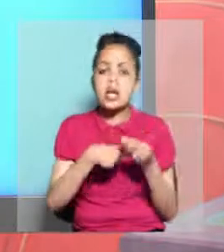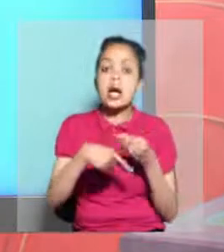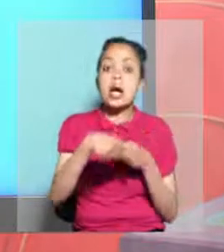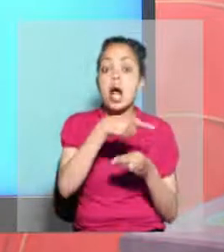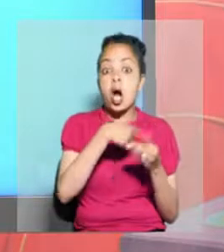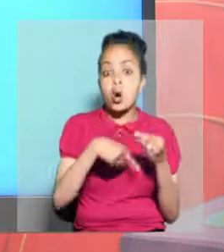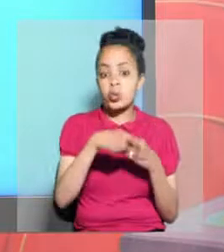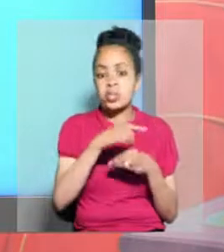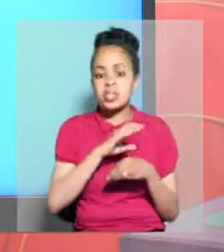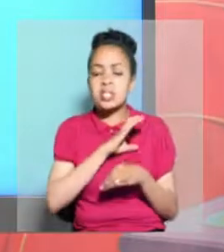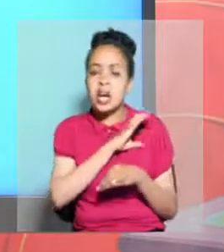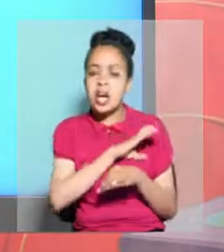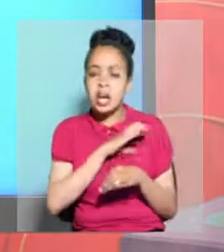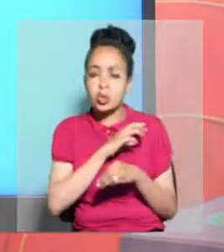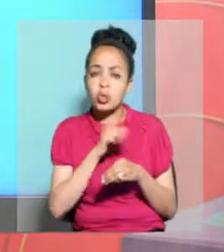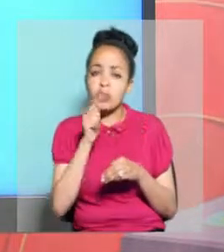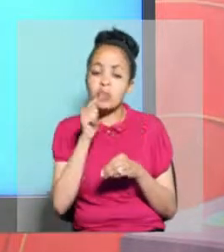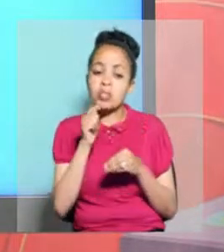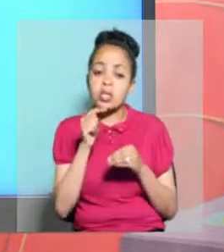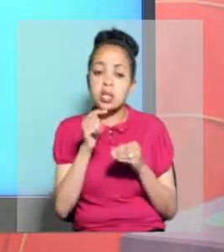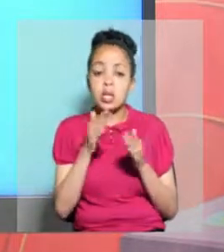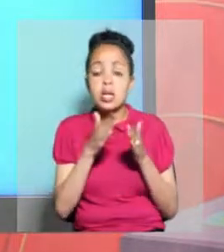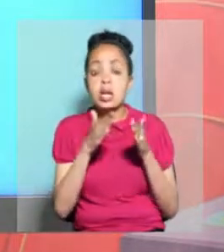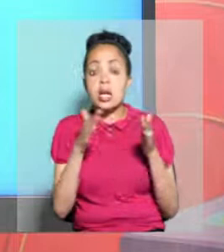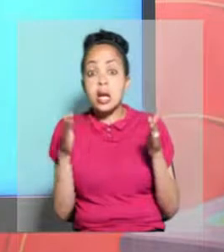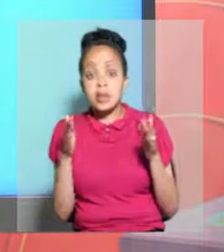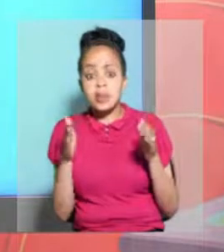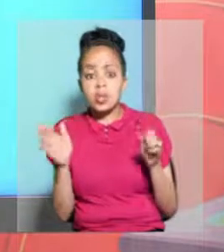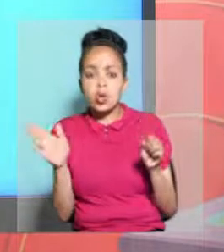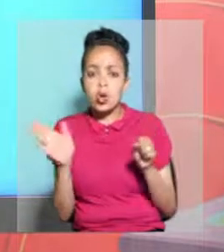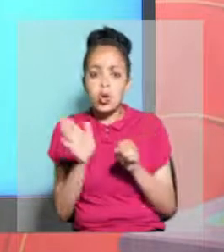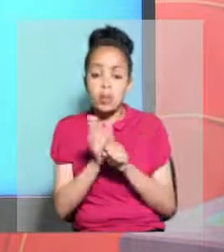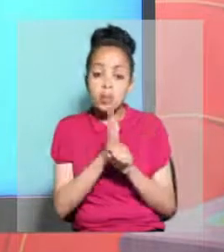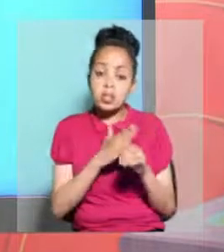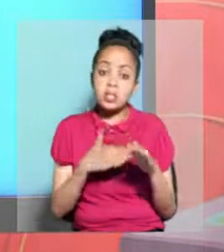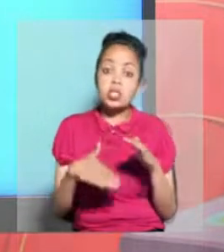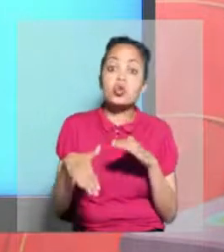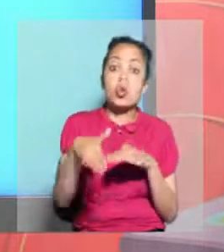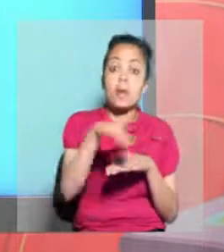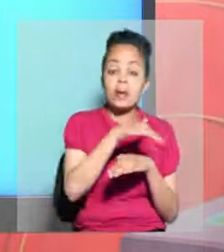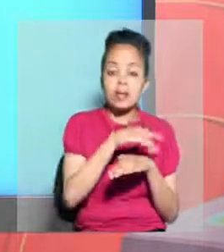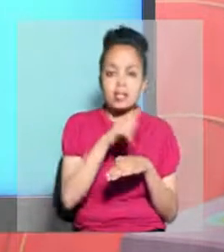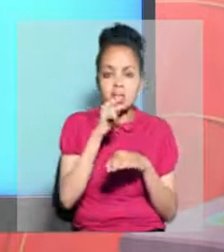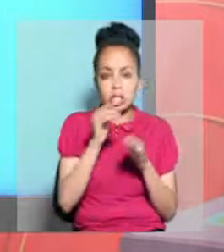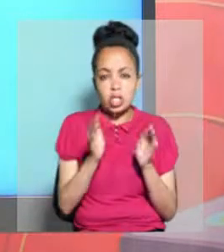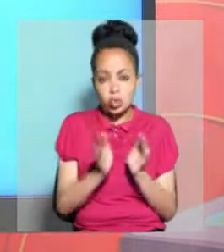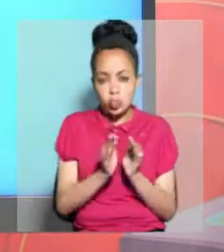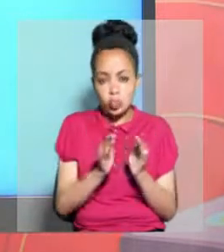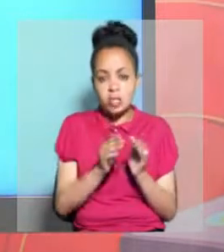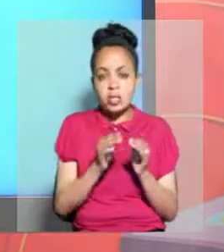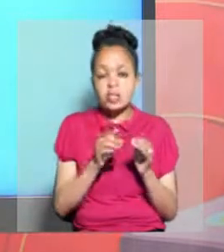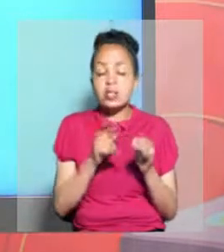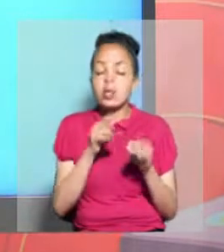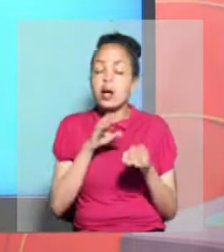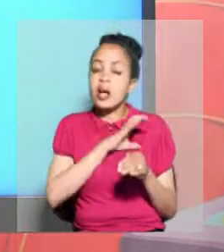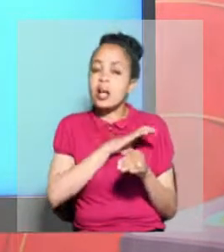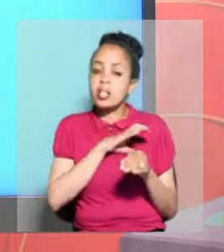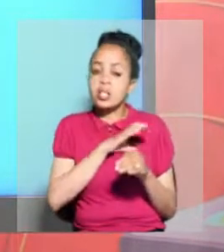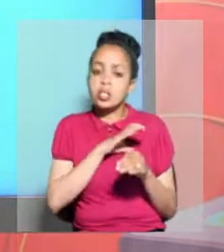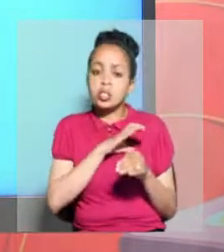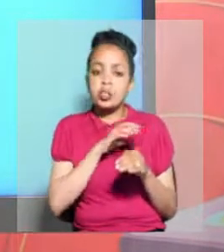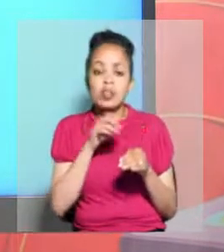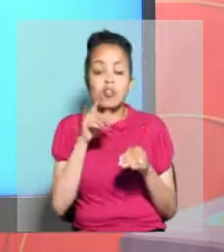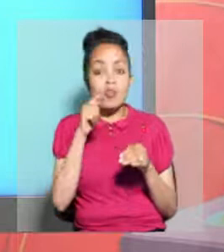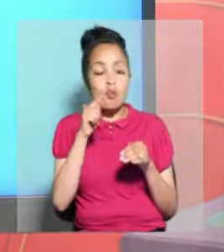here, the character of T capital totally or completely dominating the character of T small. The character of Y capital is